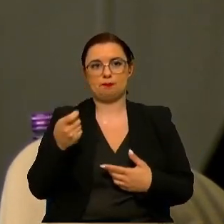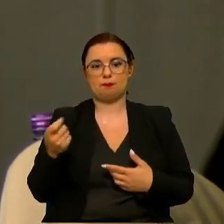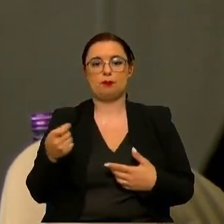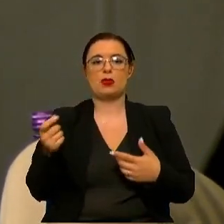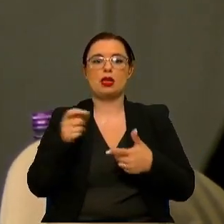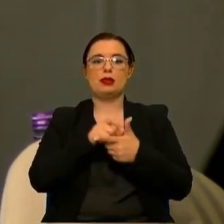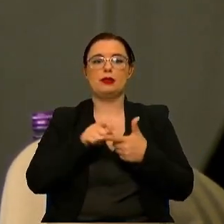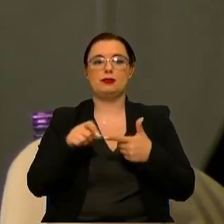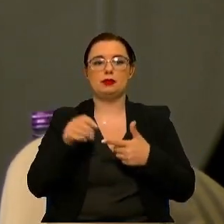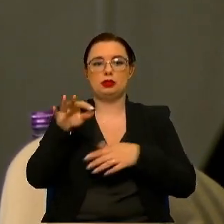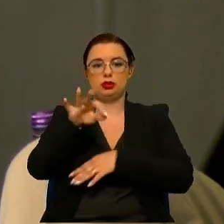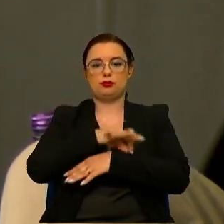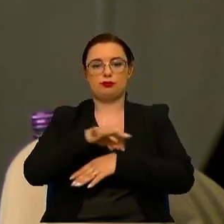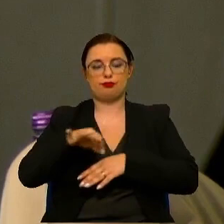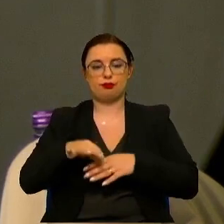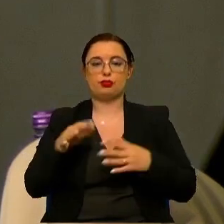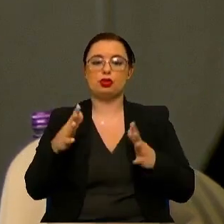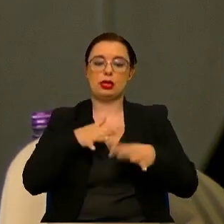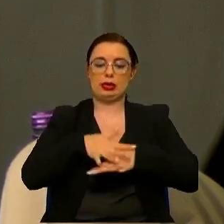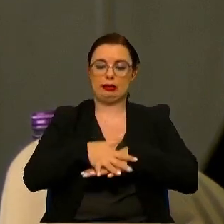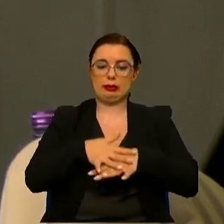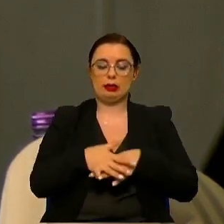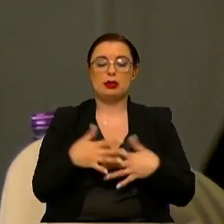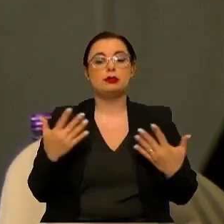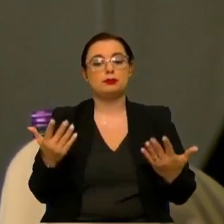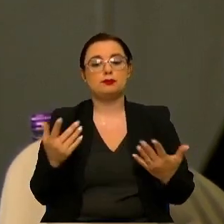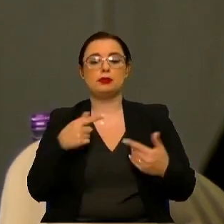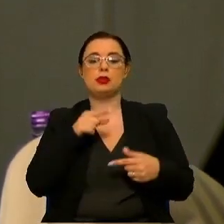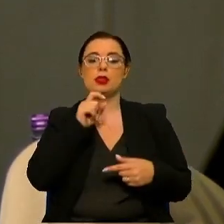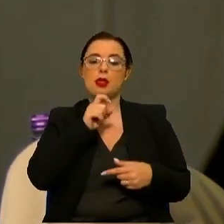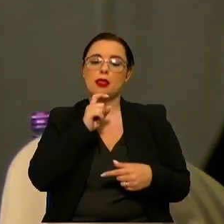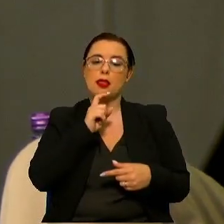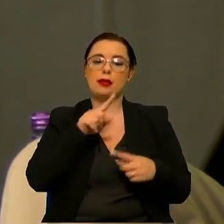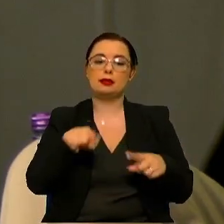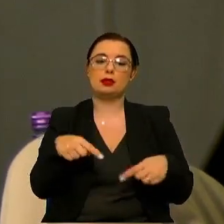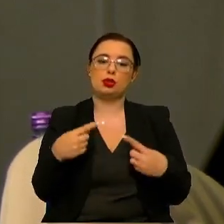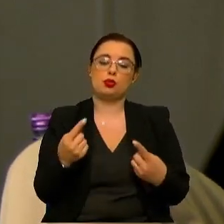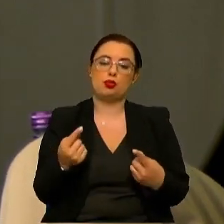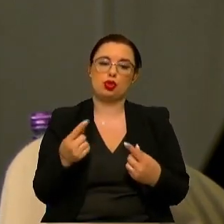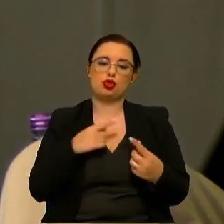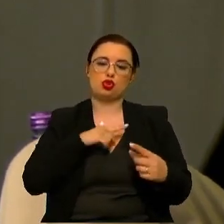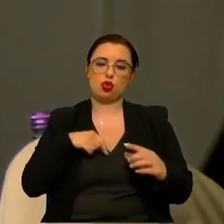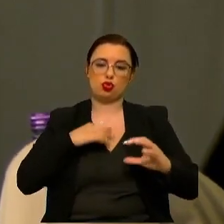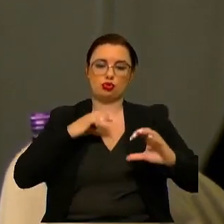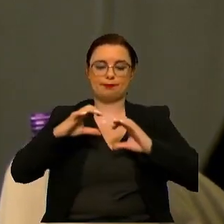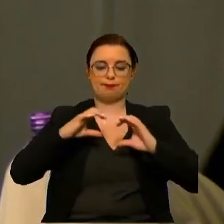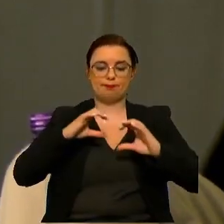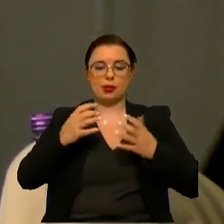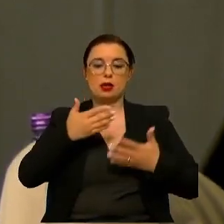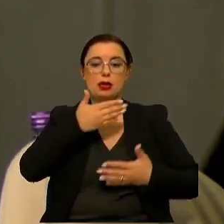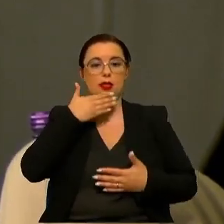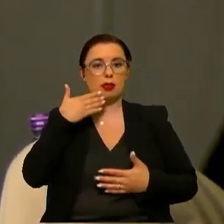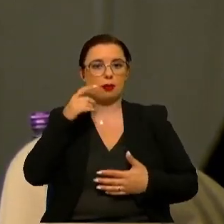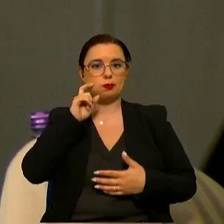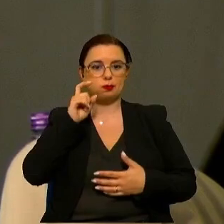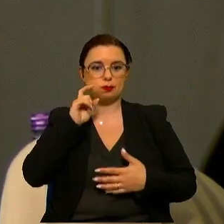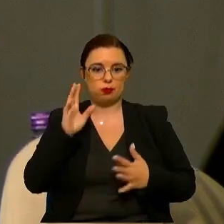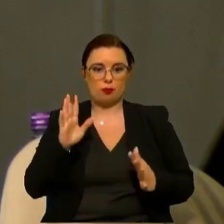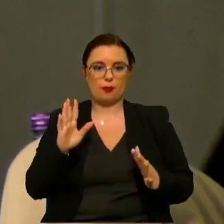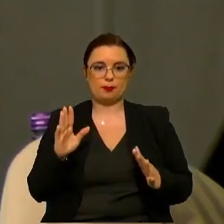out? Well, yes, we are in the design phase, defining the architecture of the network, and then we will have